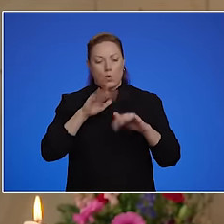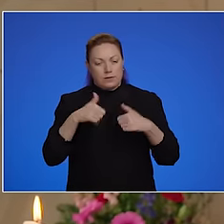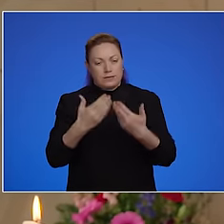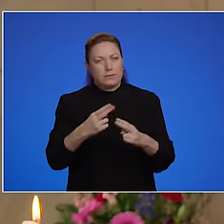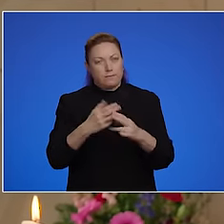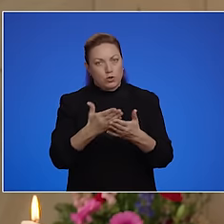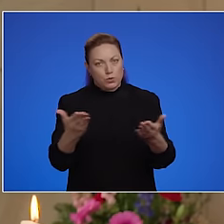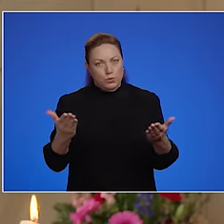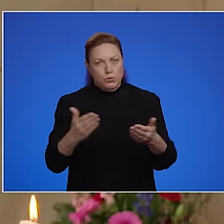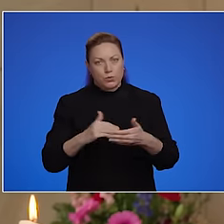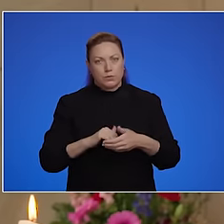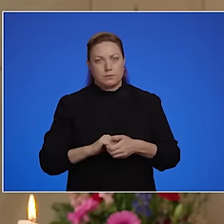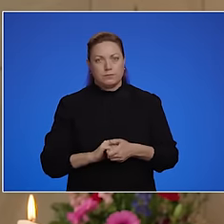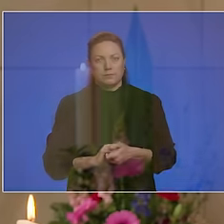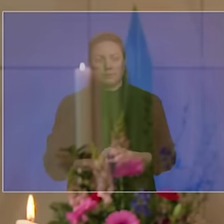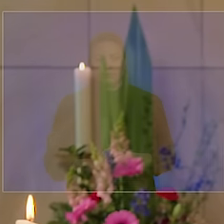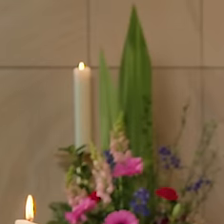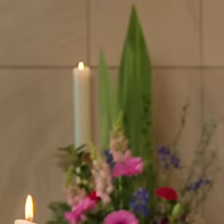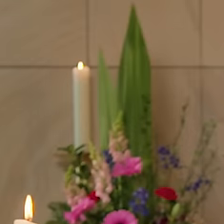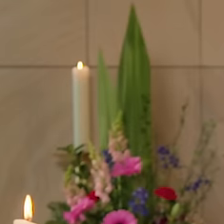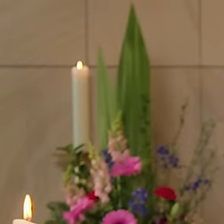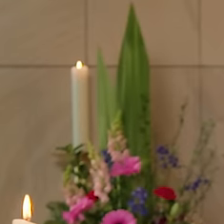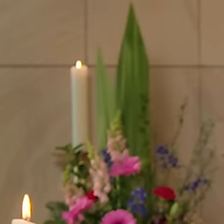will be given up for you."